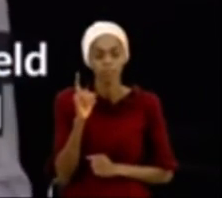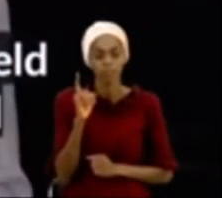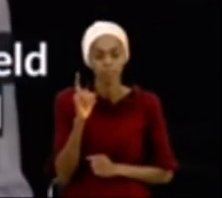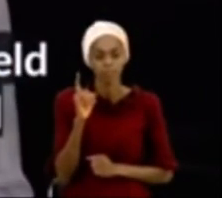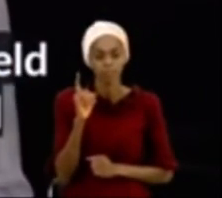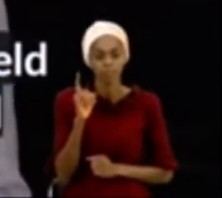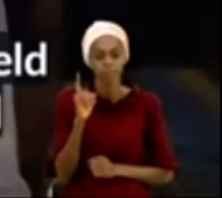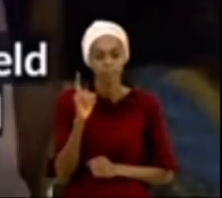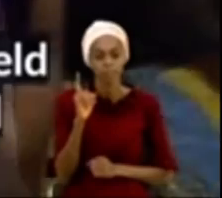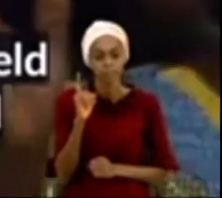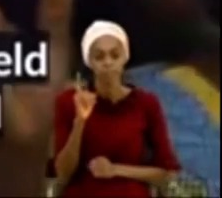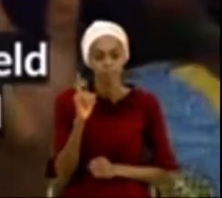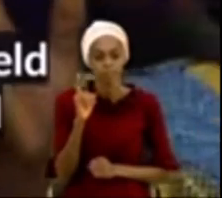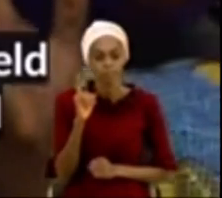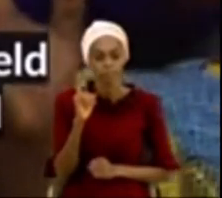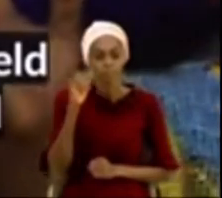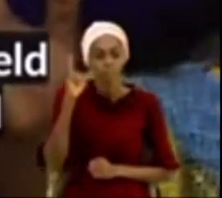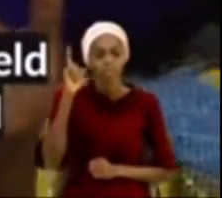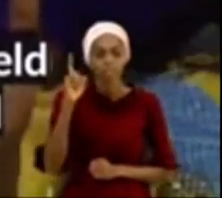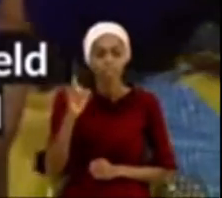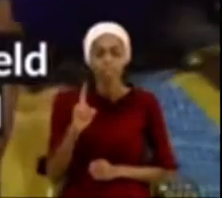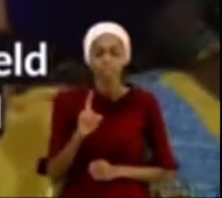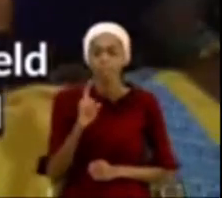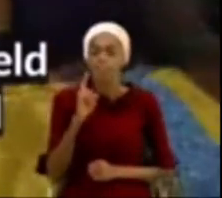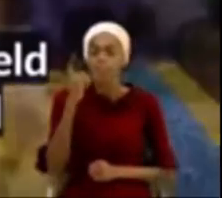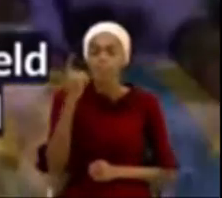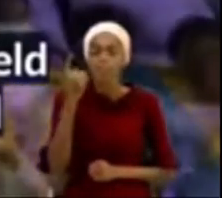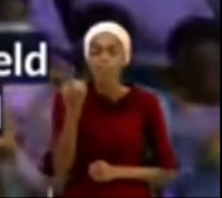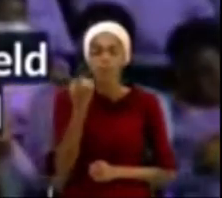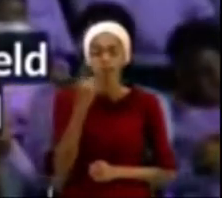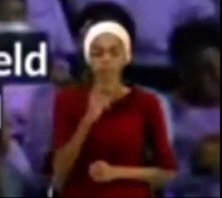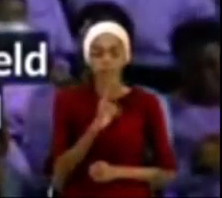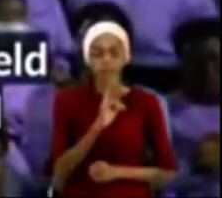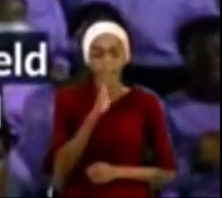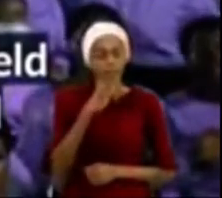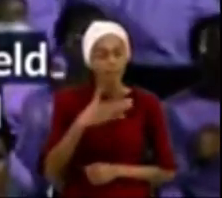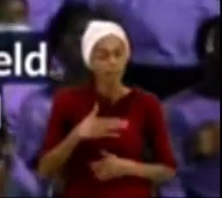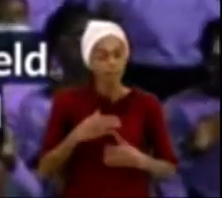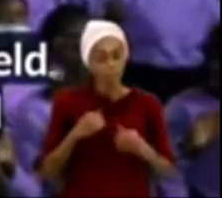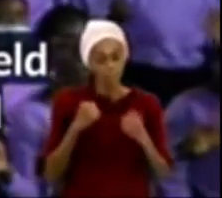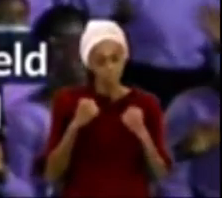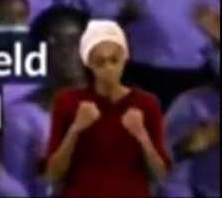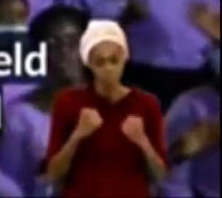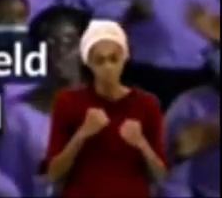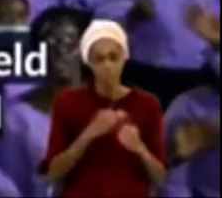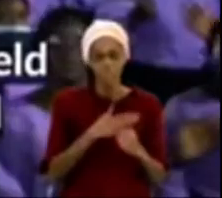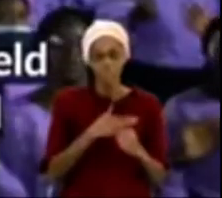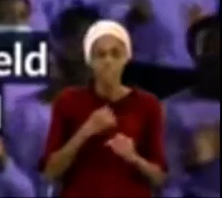alone are my strength, my shield. To you